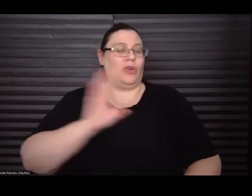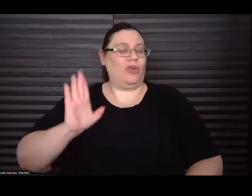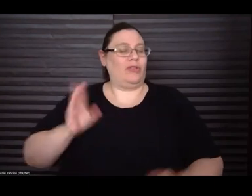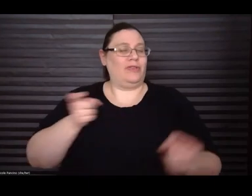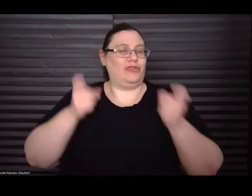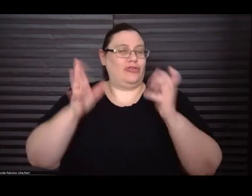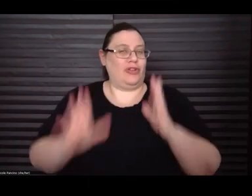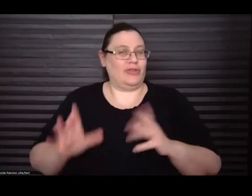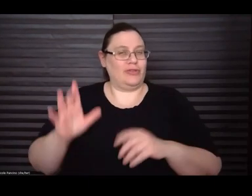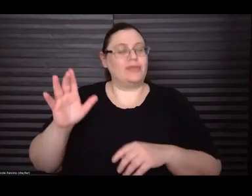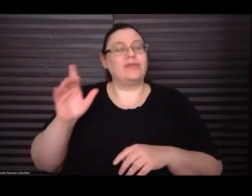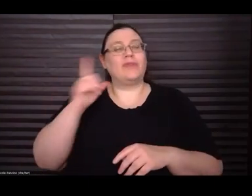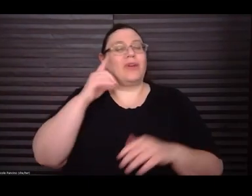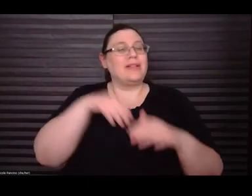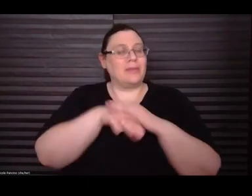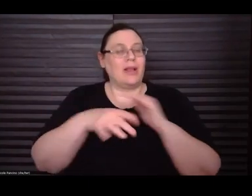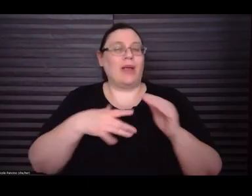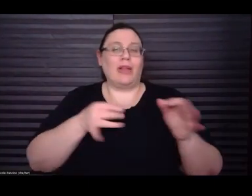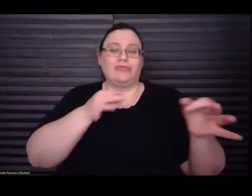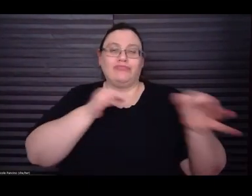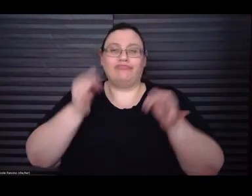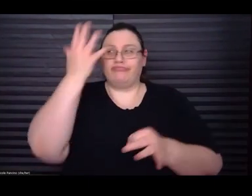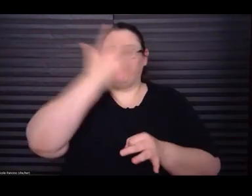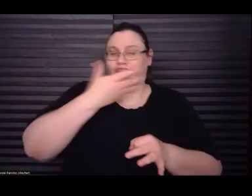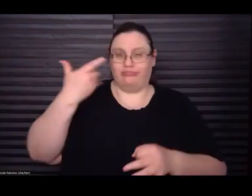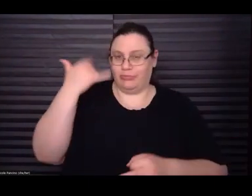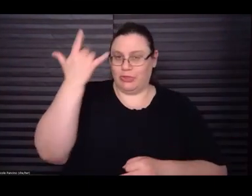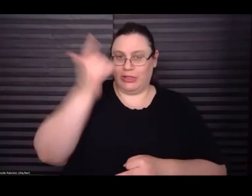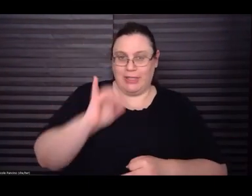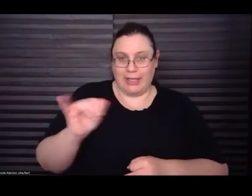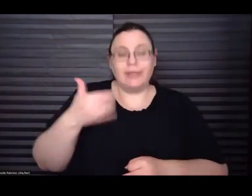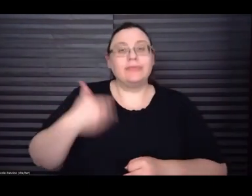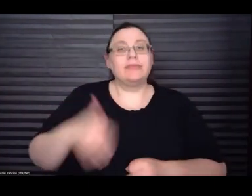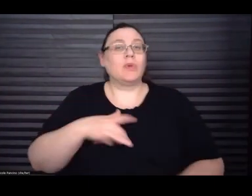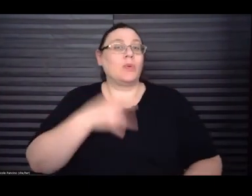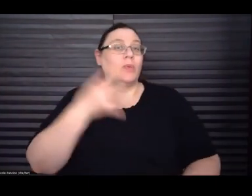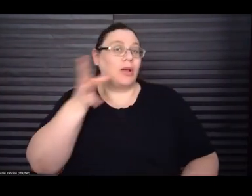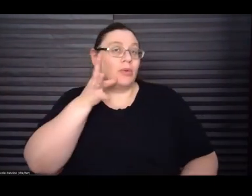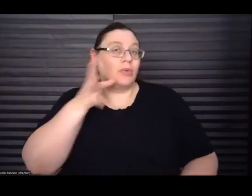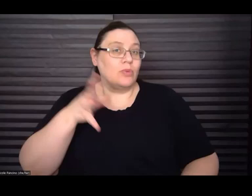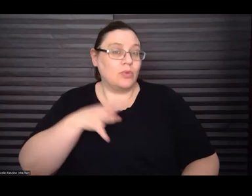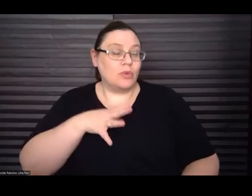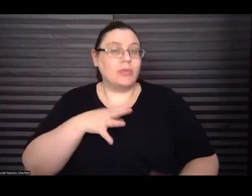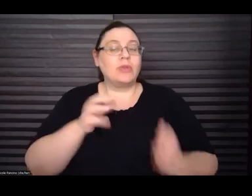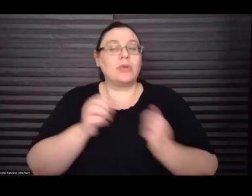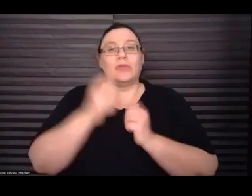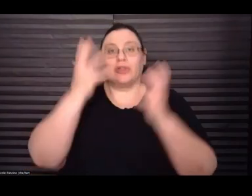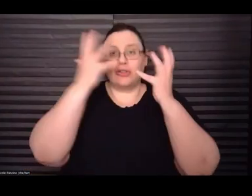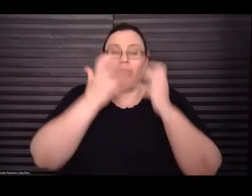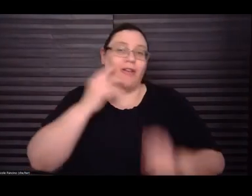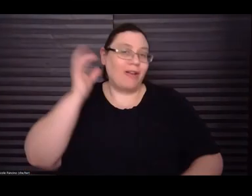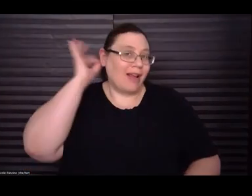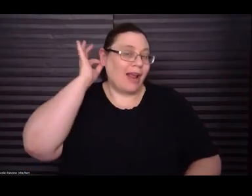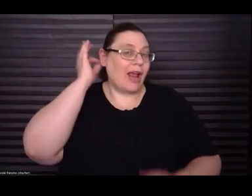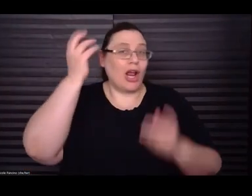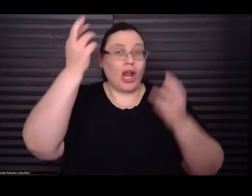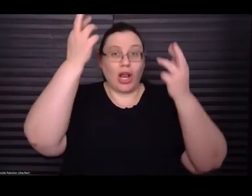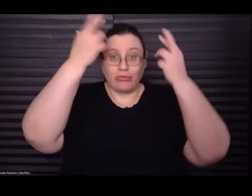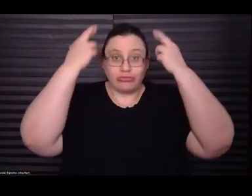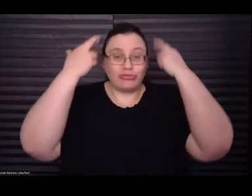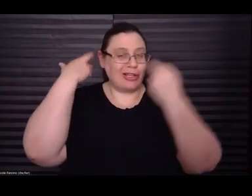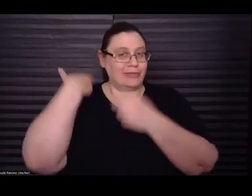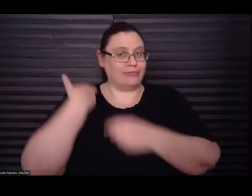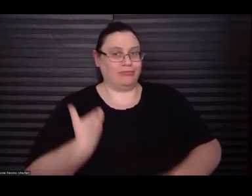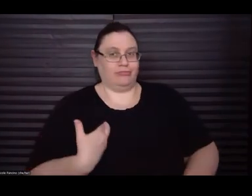Directors. For accessibility, I'd like to offer a physical description of myself. I am a white woman with dark hair that's braided